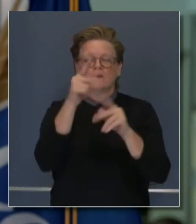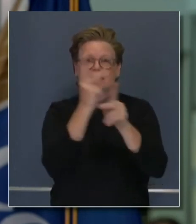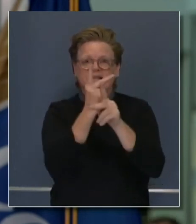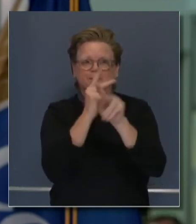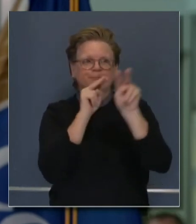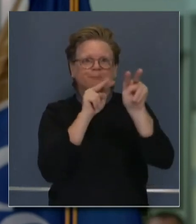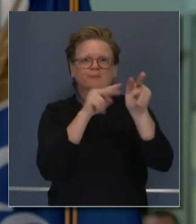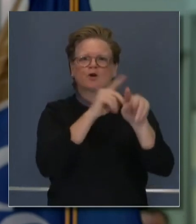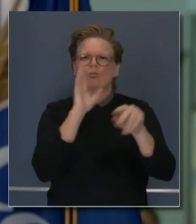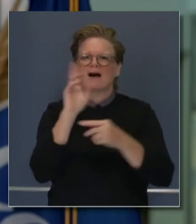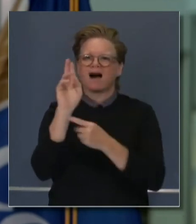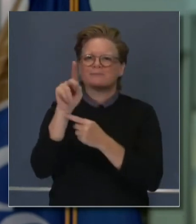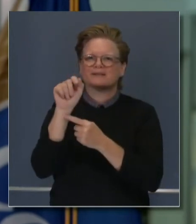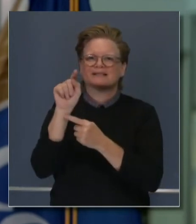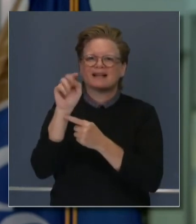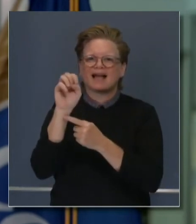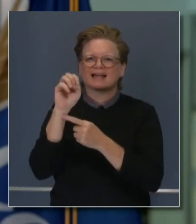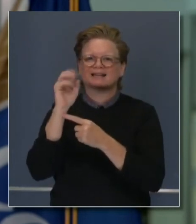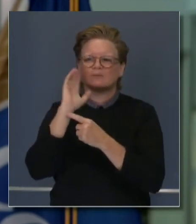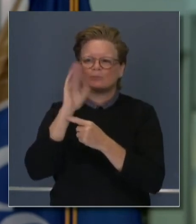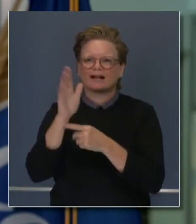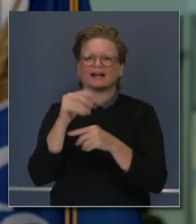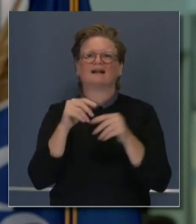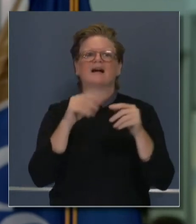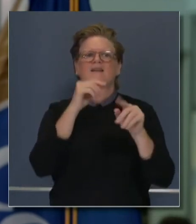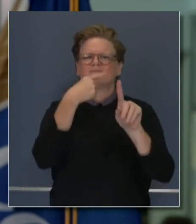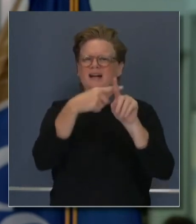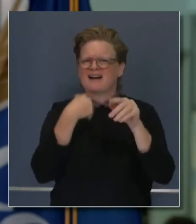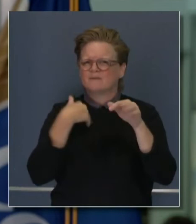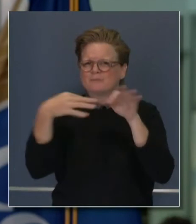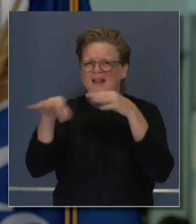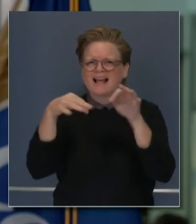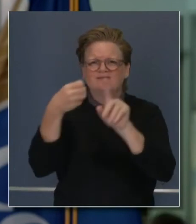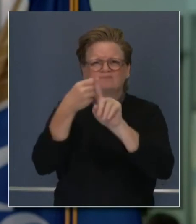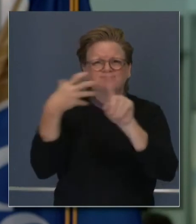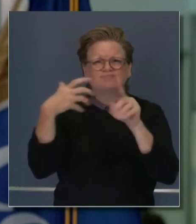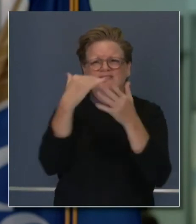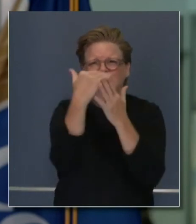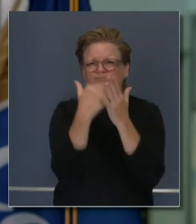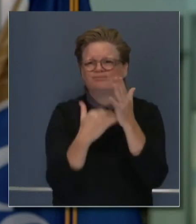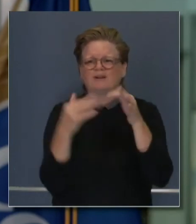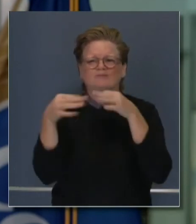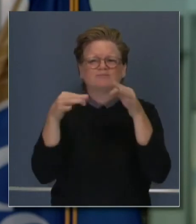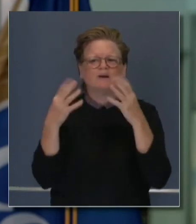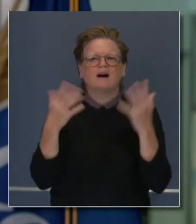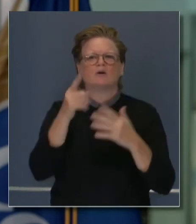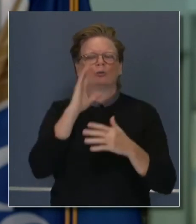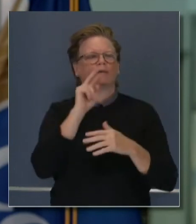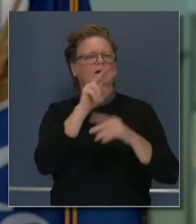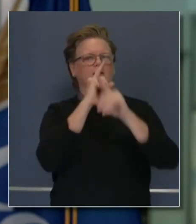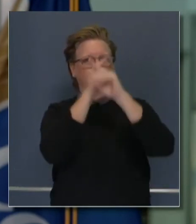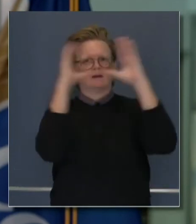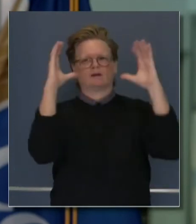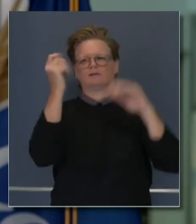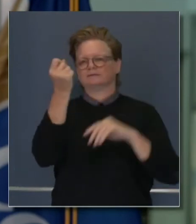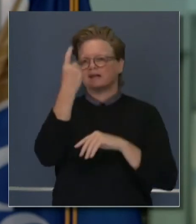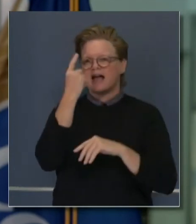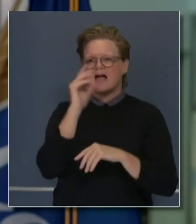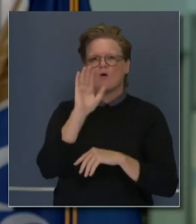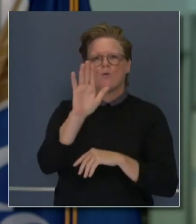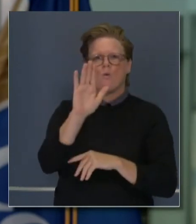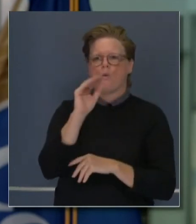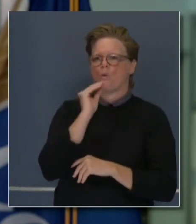more detail as relates to clarity within your particular county. Christine May-Gook, Wall Street